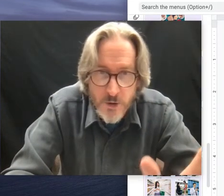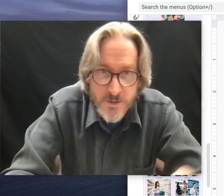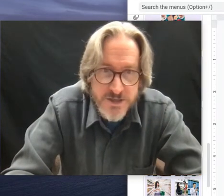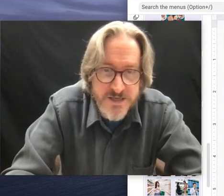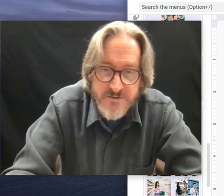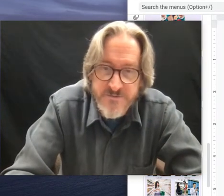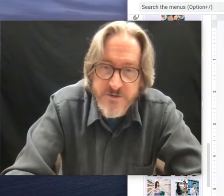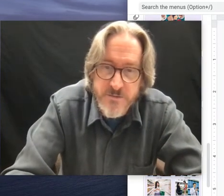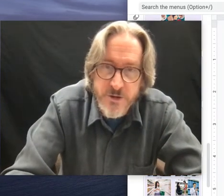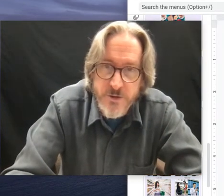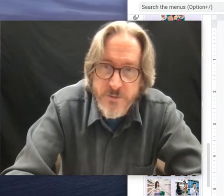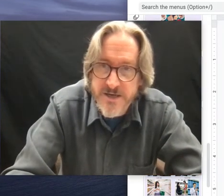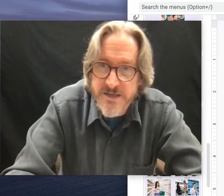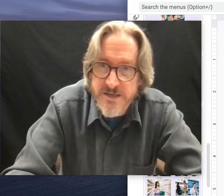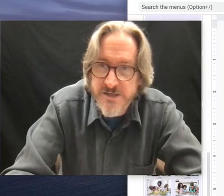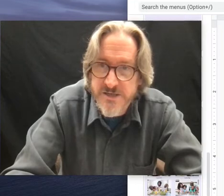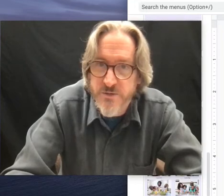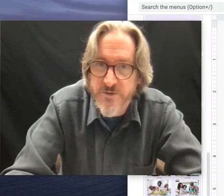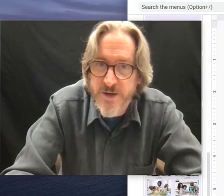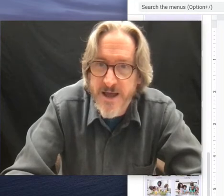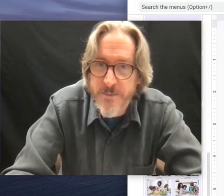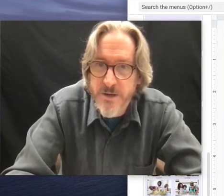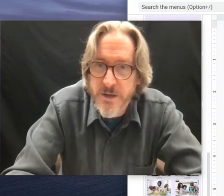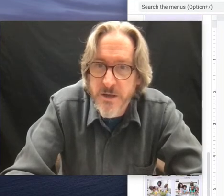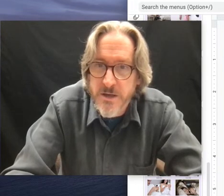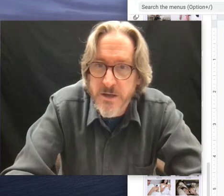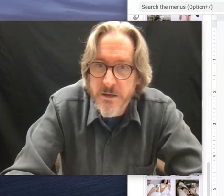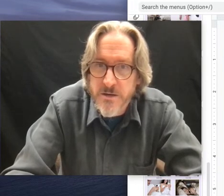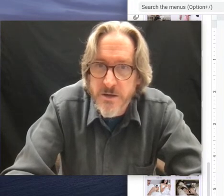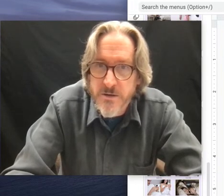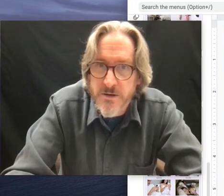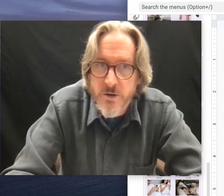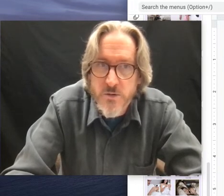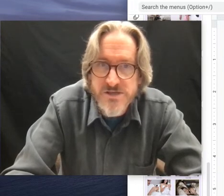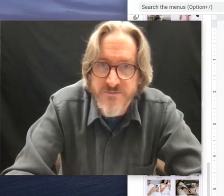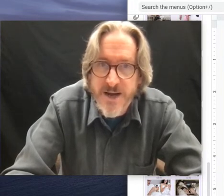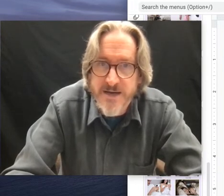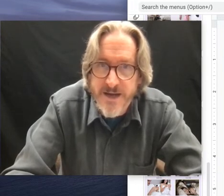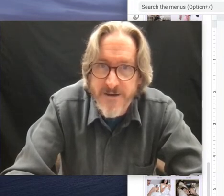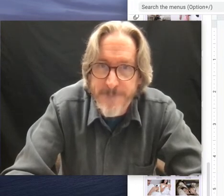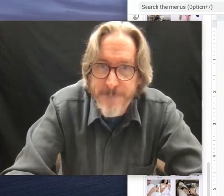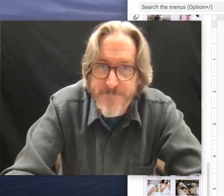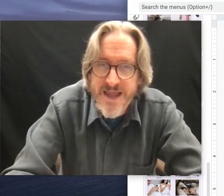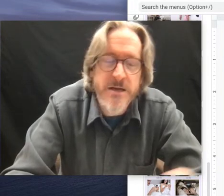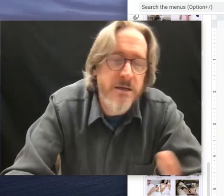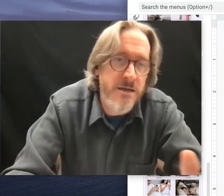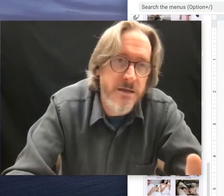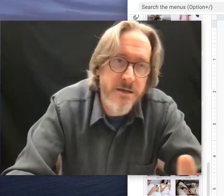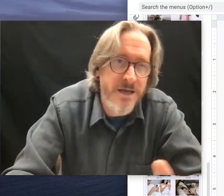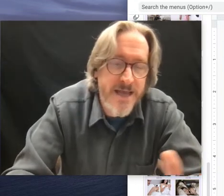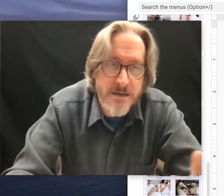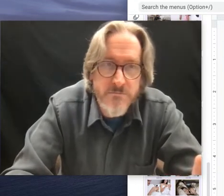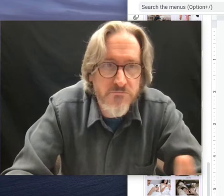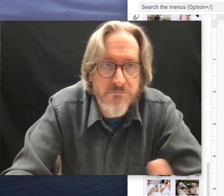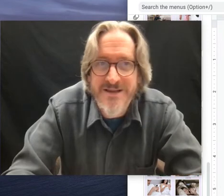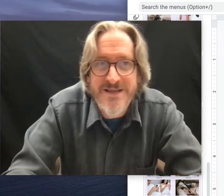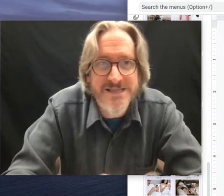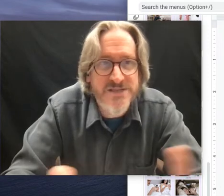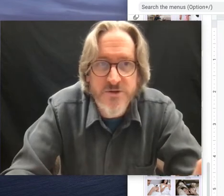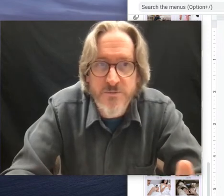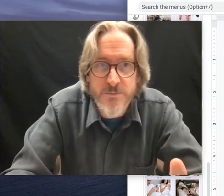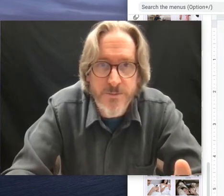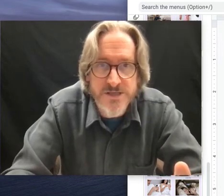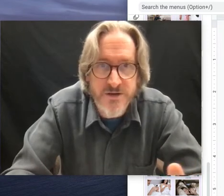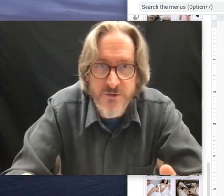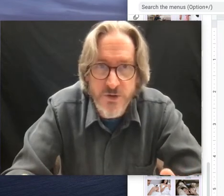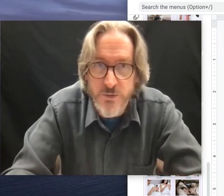So a whole bunch of stuff. You can practice all this, go through the vocab, the course of minding. And again, this